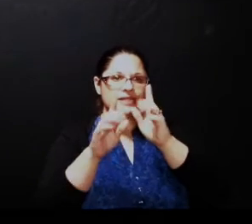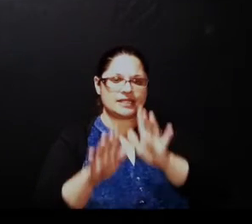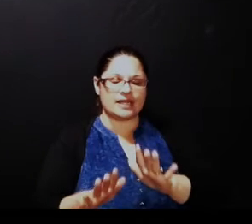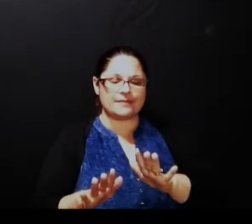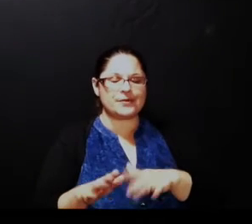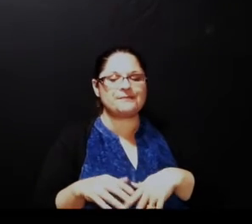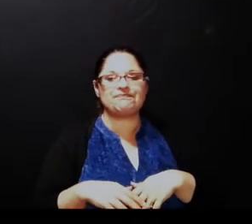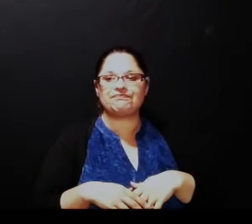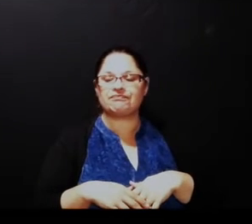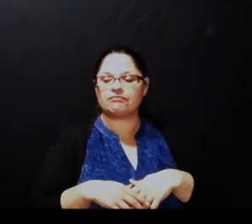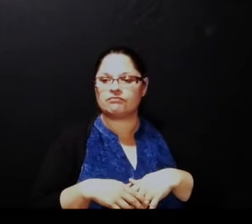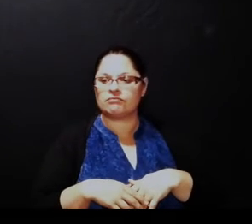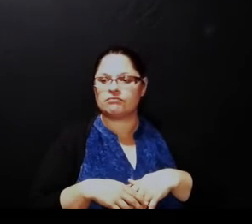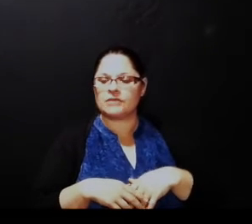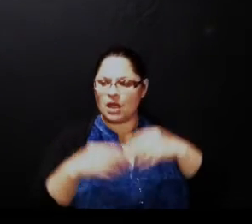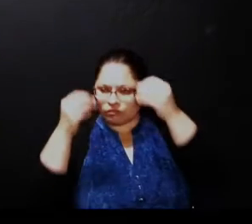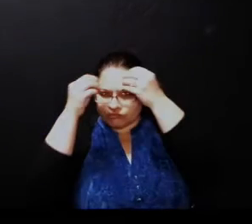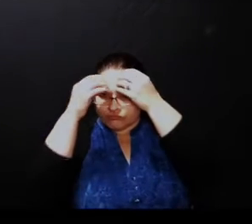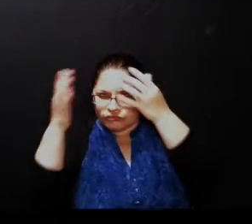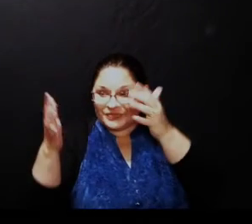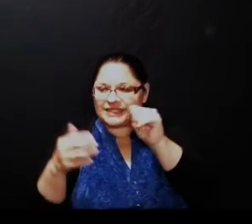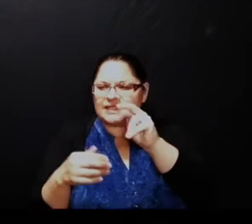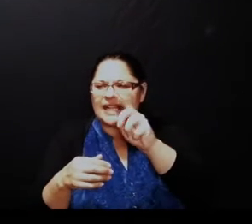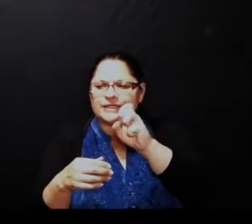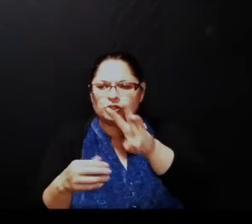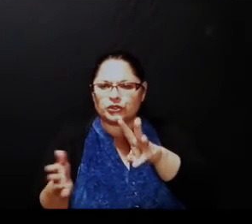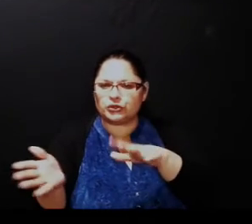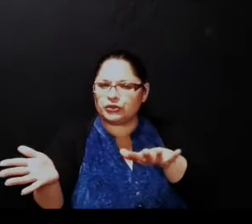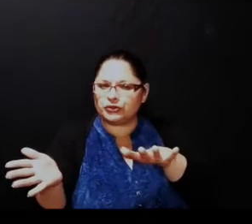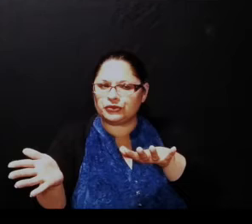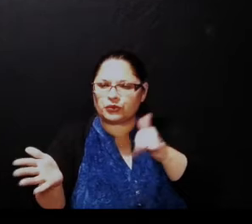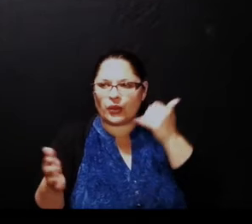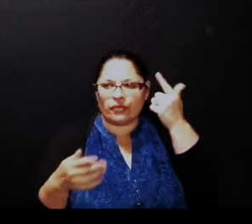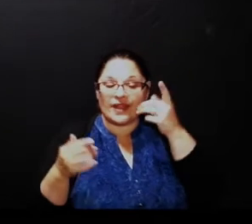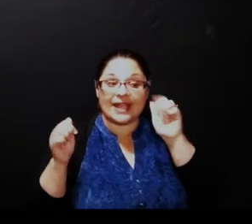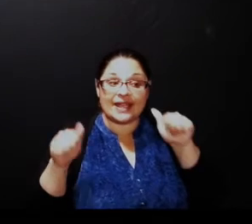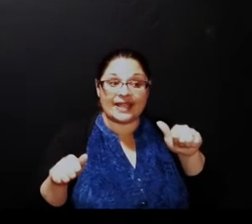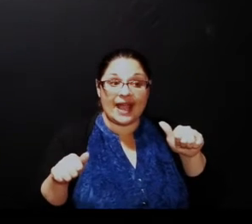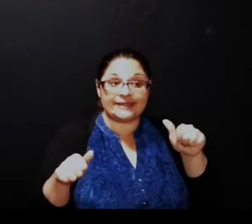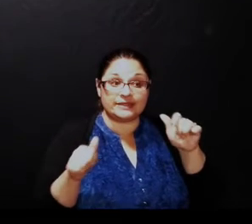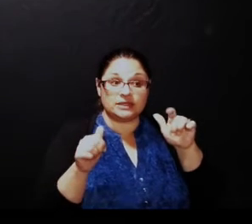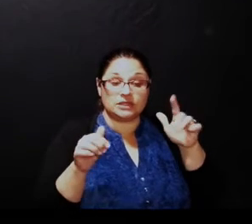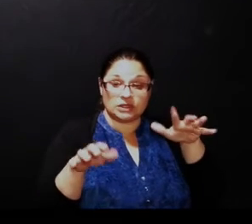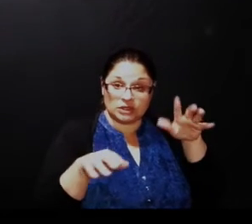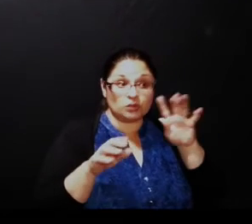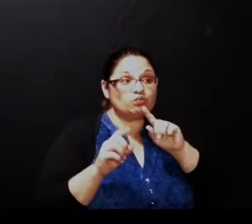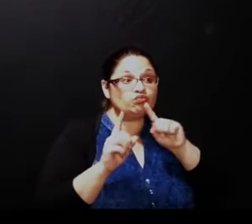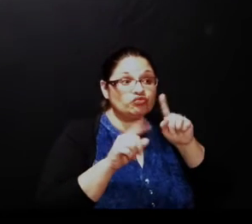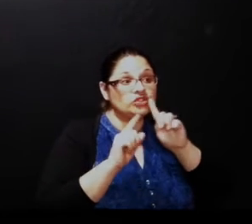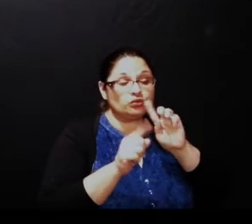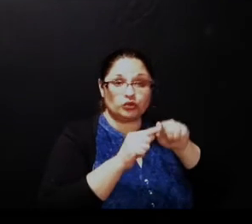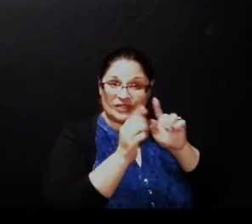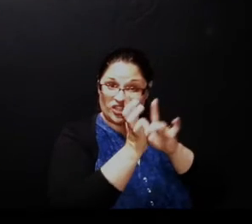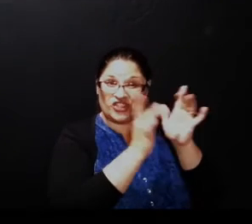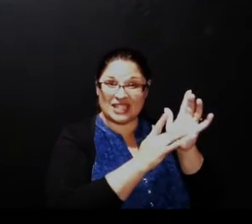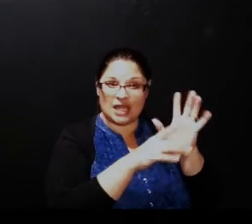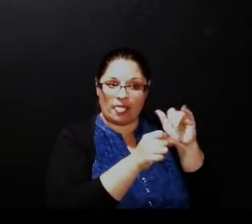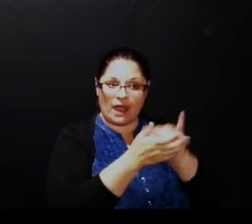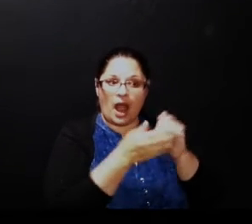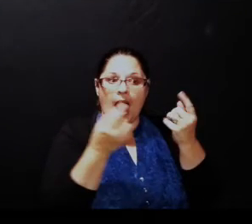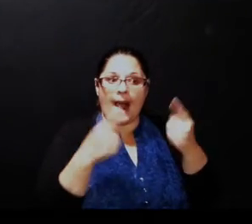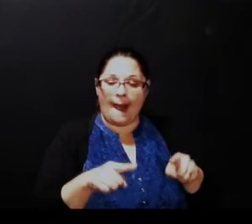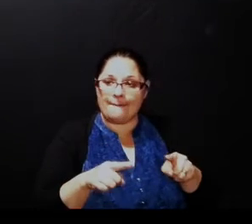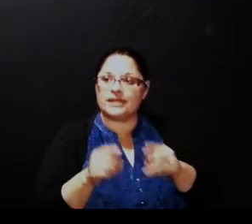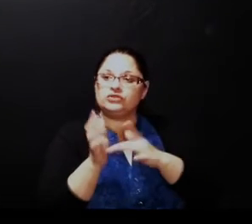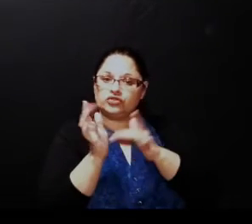Andrew, those men, they want to speak to Jesus. Do you think we can get that to happen? And so Philip and Andrew go as a team. And